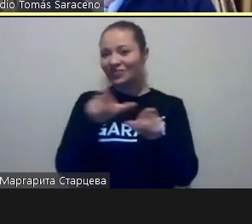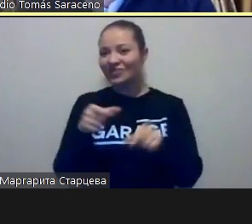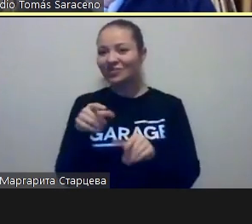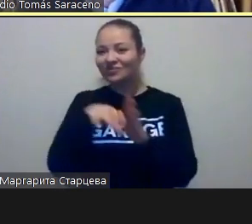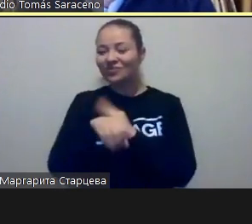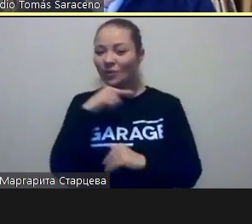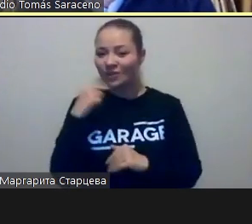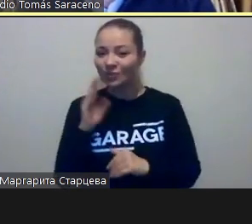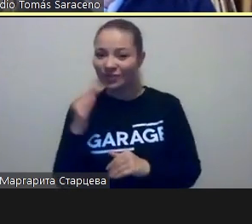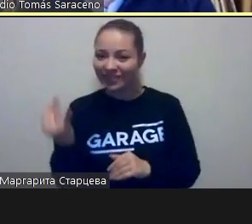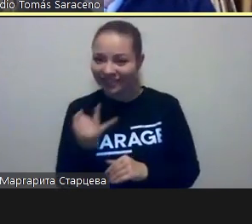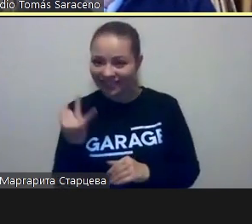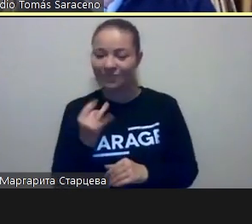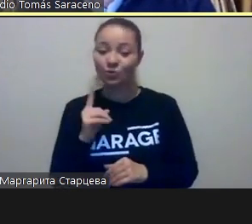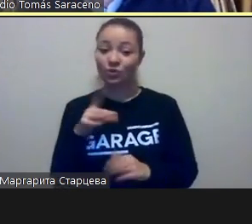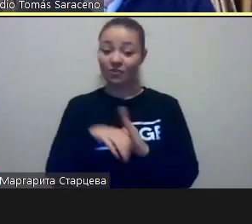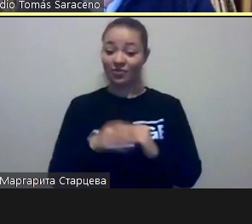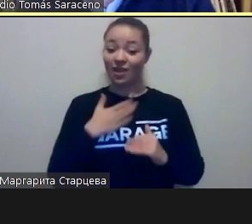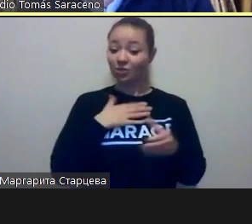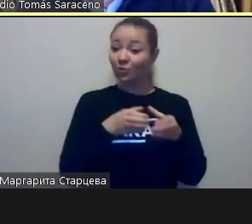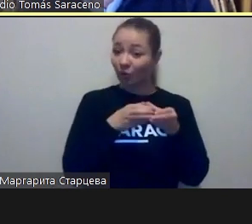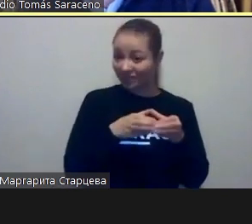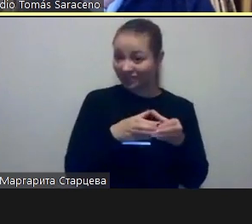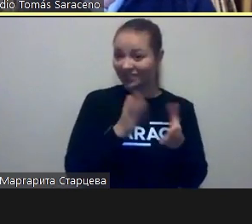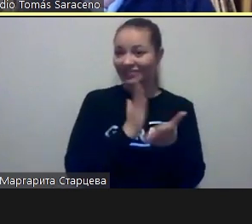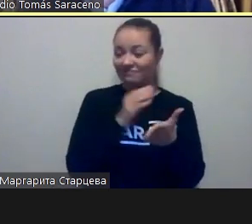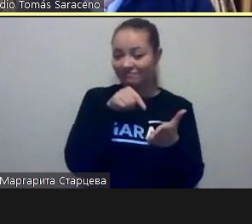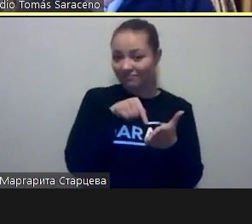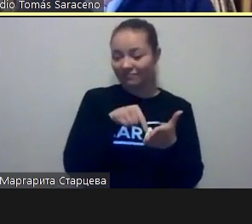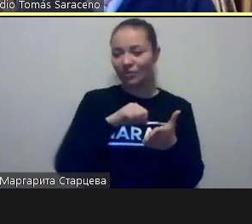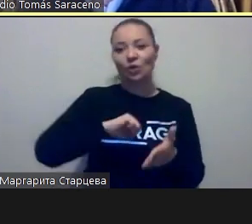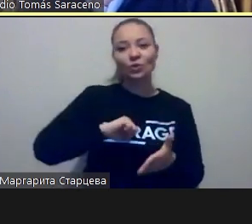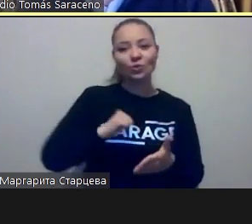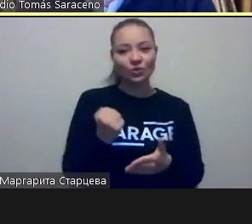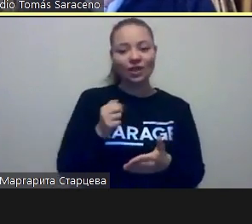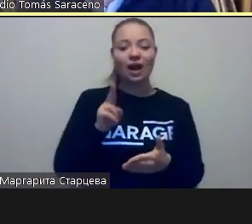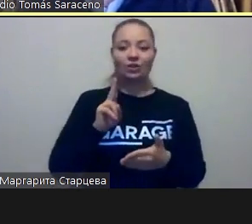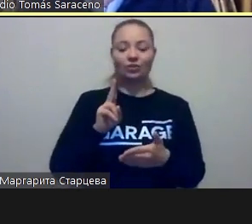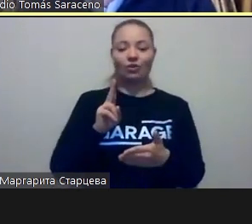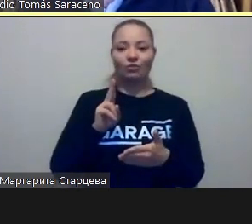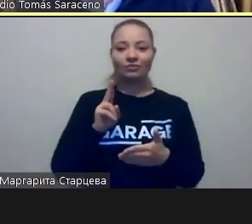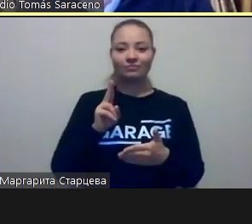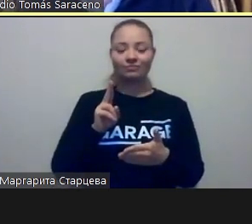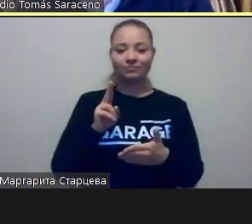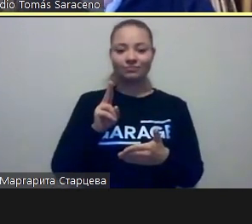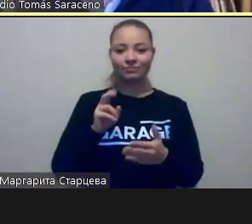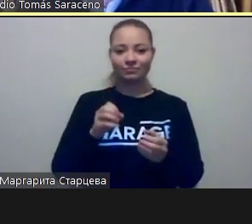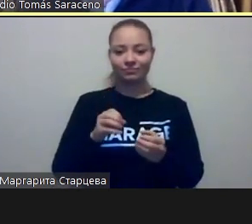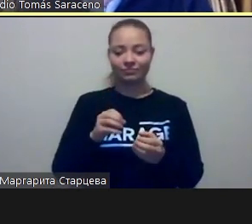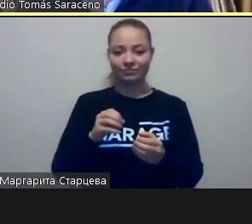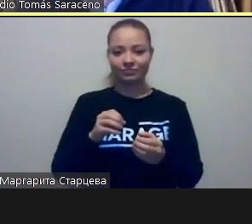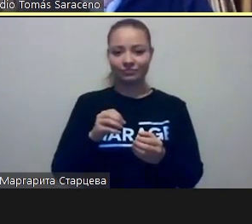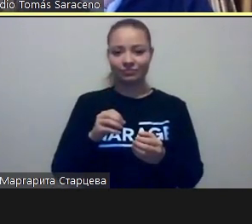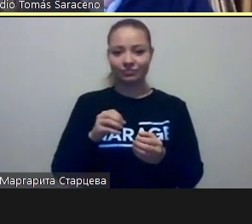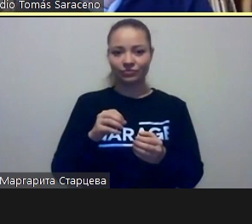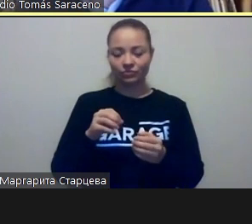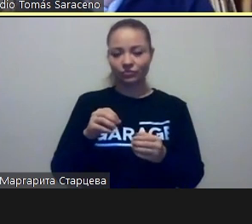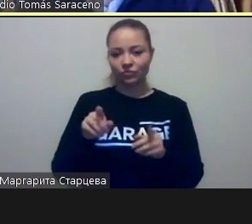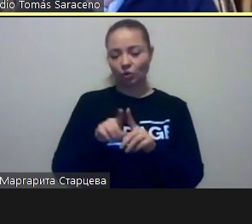have a three-stage architectural program who are able to also reach space.